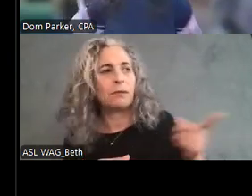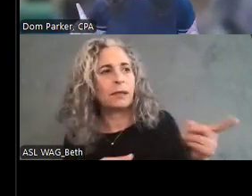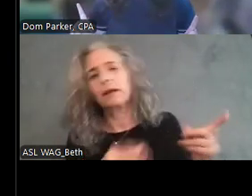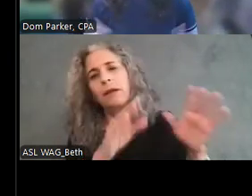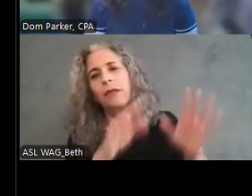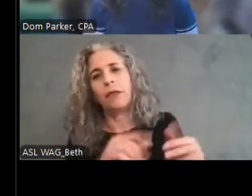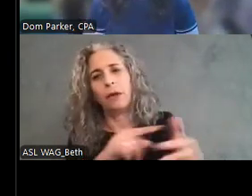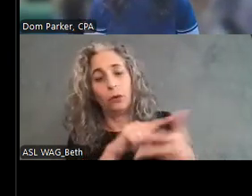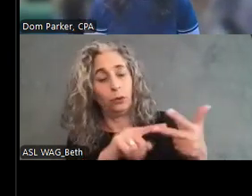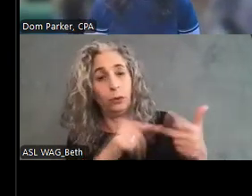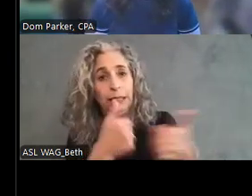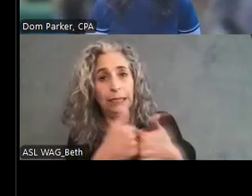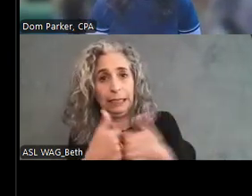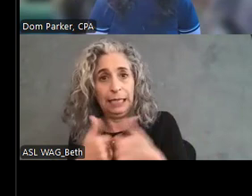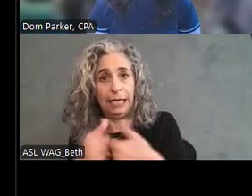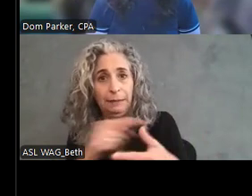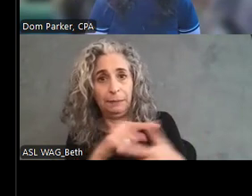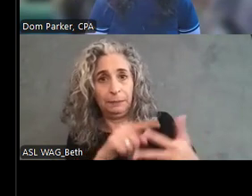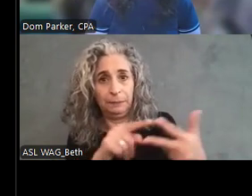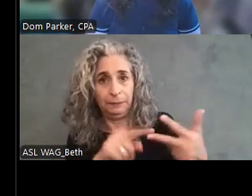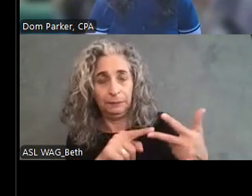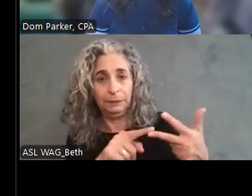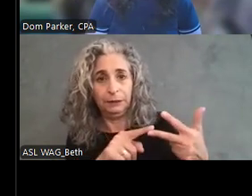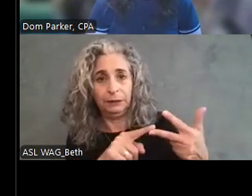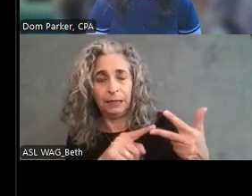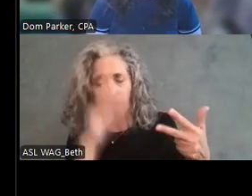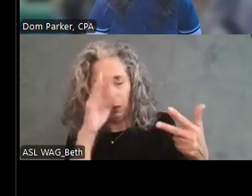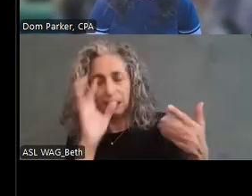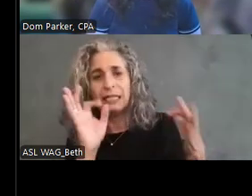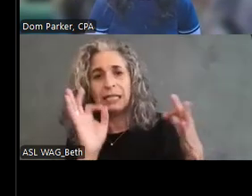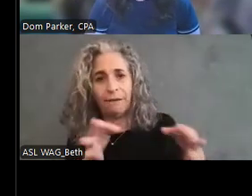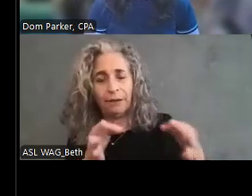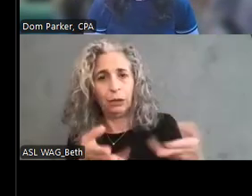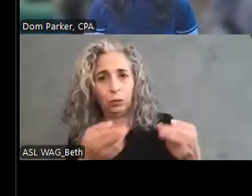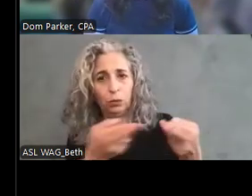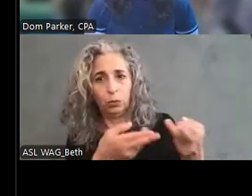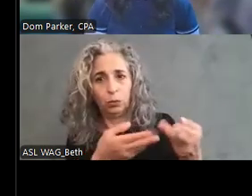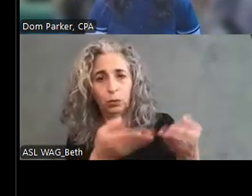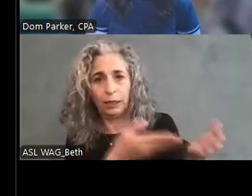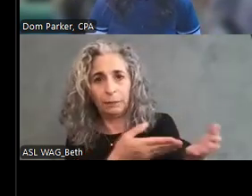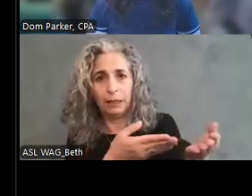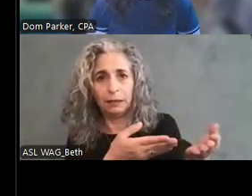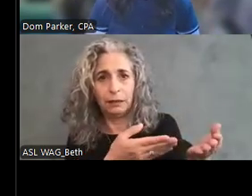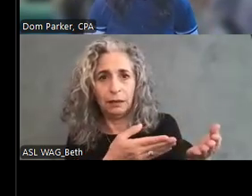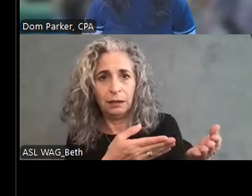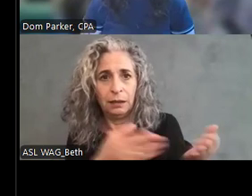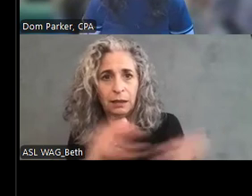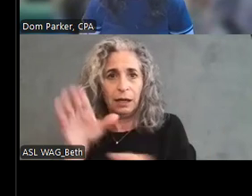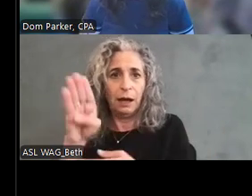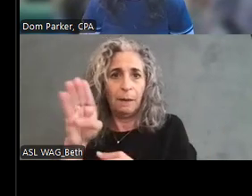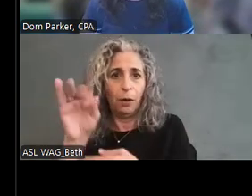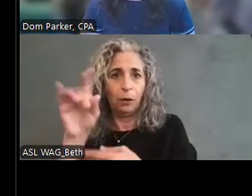three games, I would definitely recommend Baldur's Gate. It has a lot of